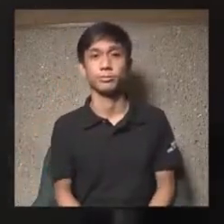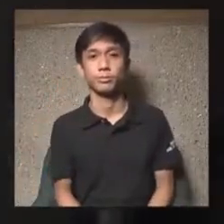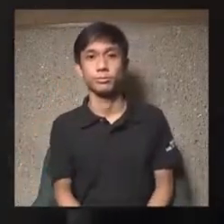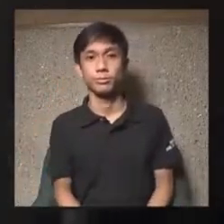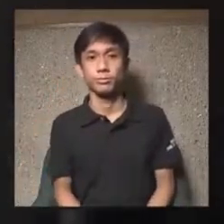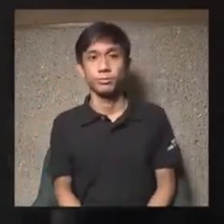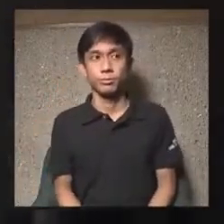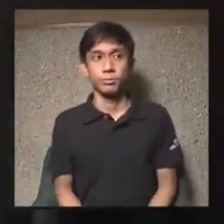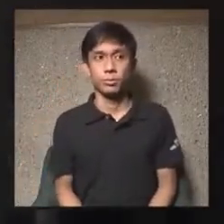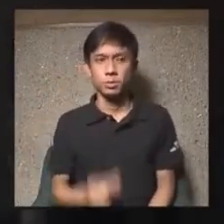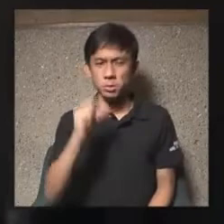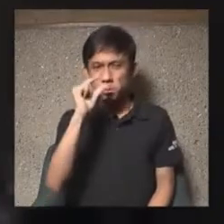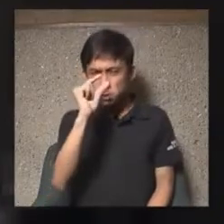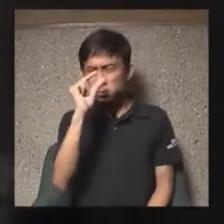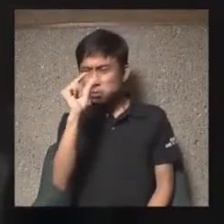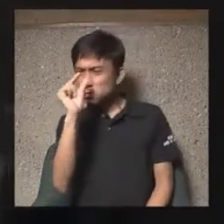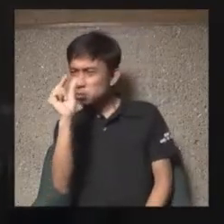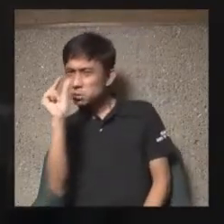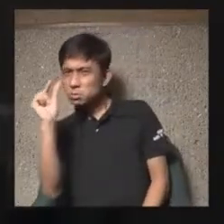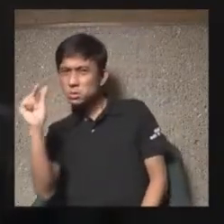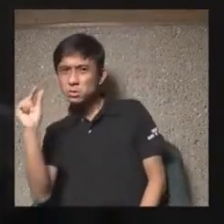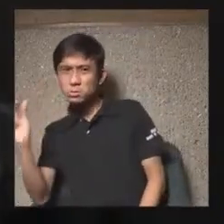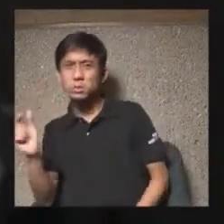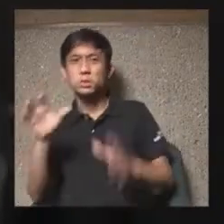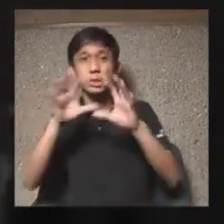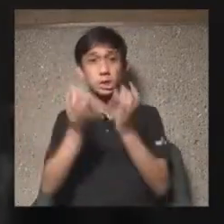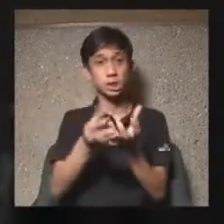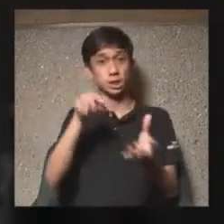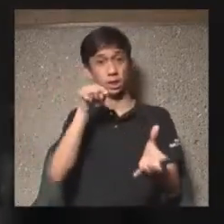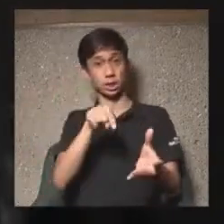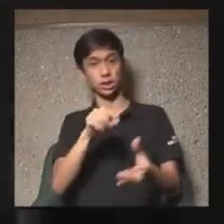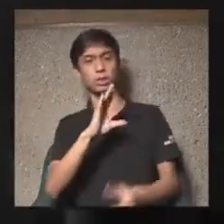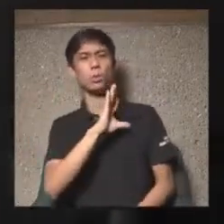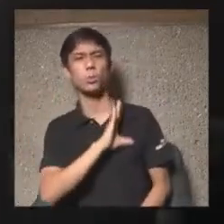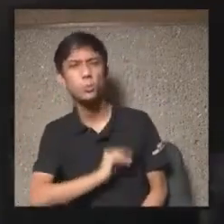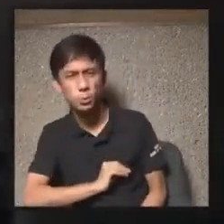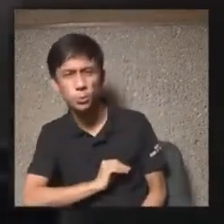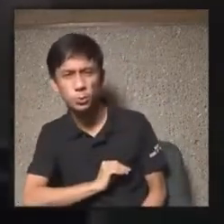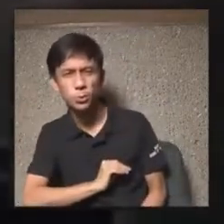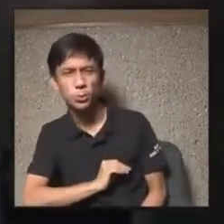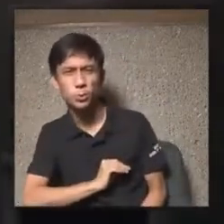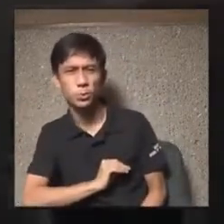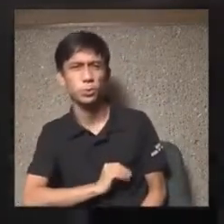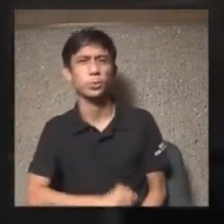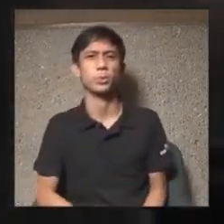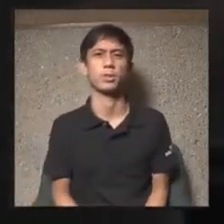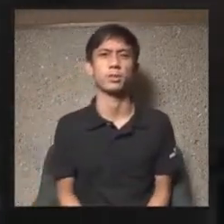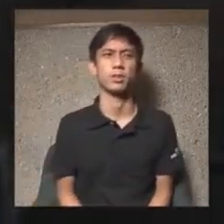story. 4 years later, we broke up. Did you hear me?